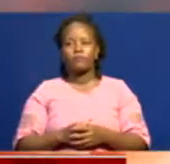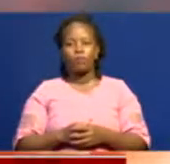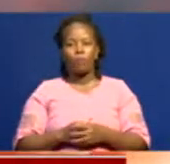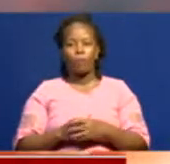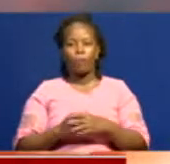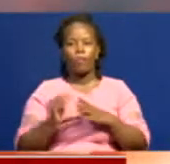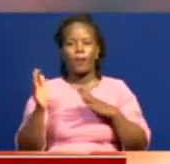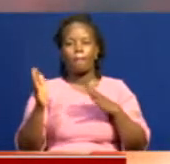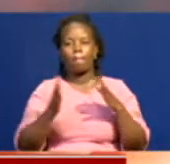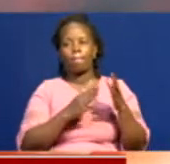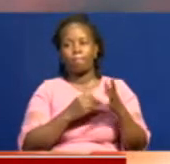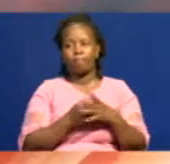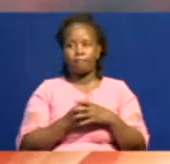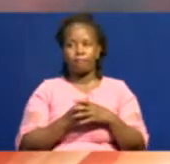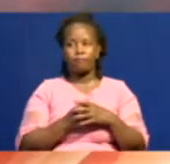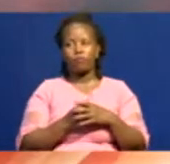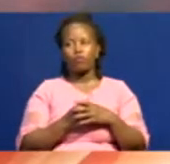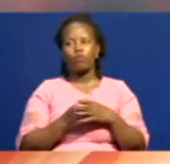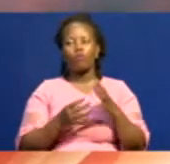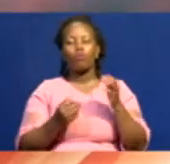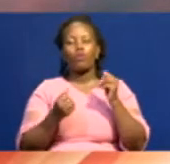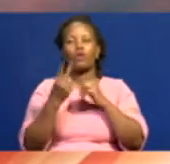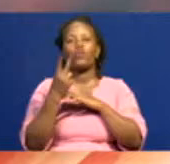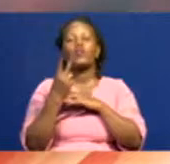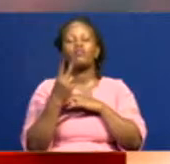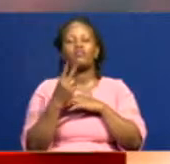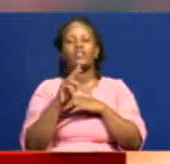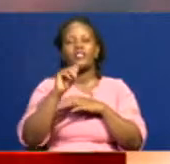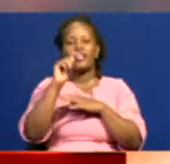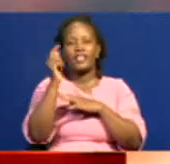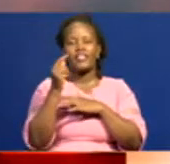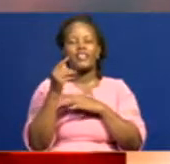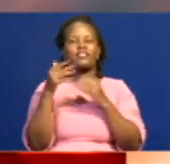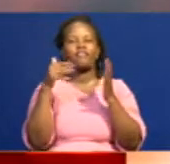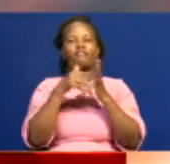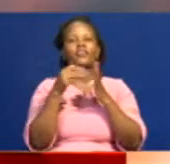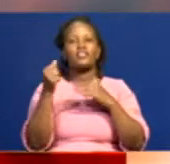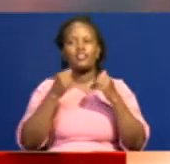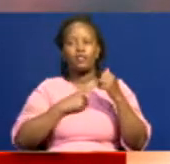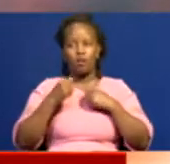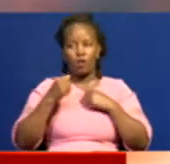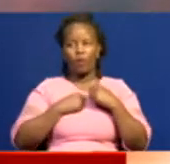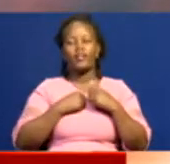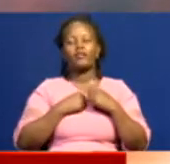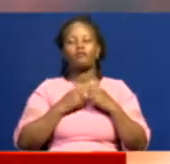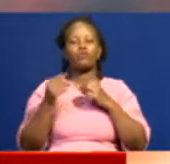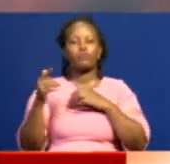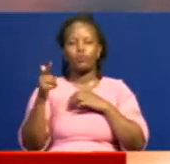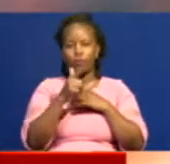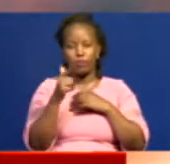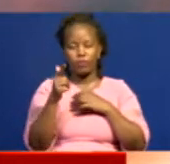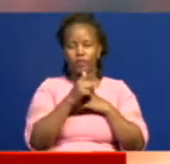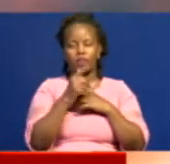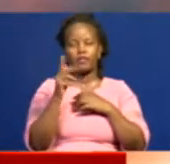Bright and early, 12 p.m., Kenya versus Rwanda. It's going to be live on KBC Channel 1. And Rwanda